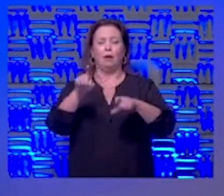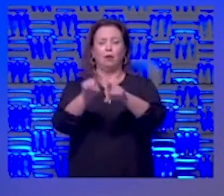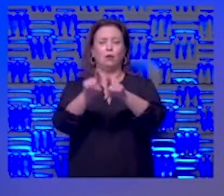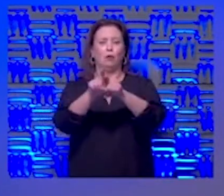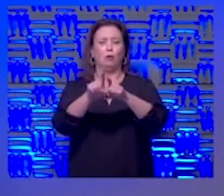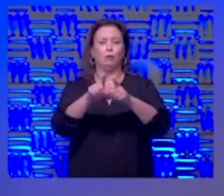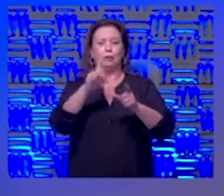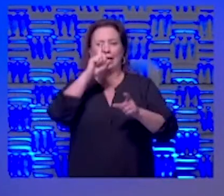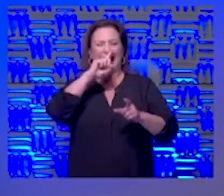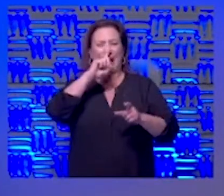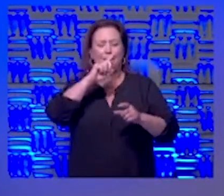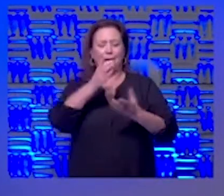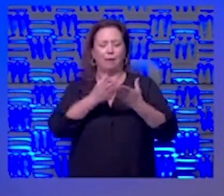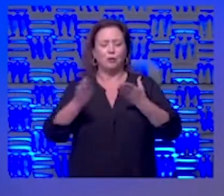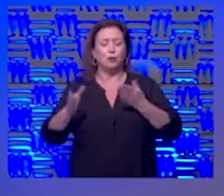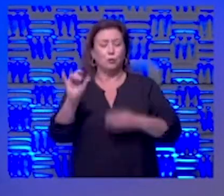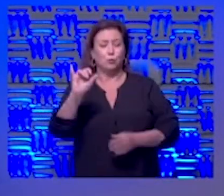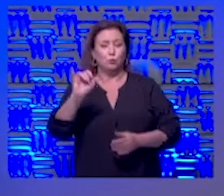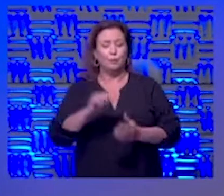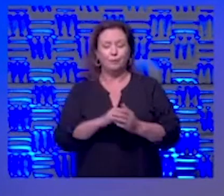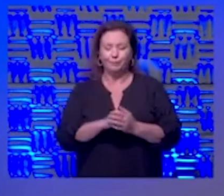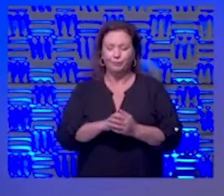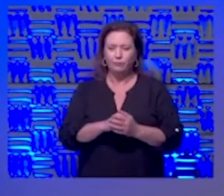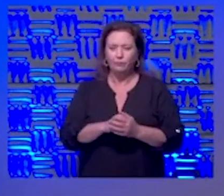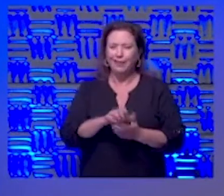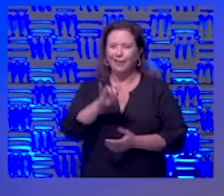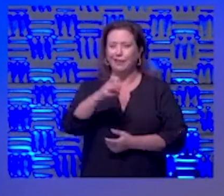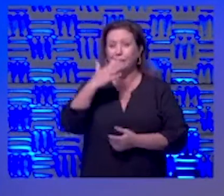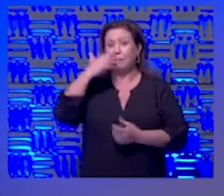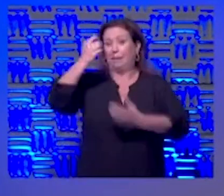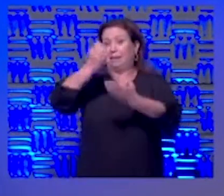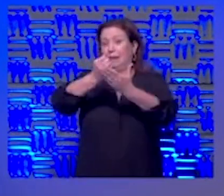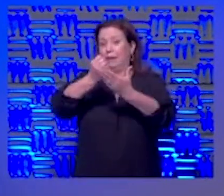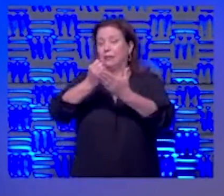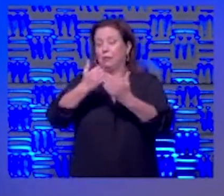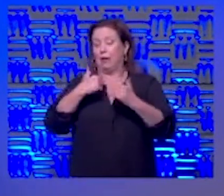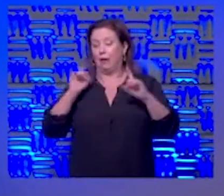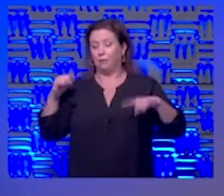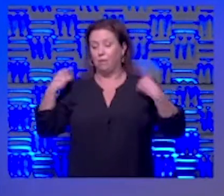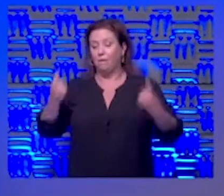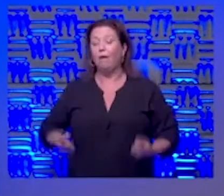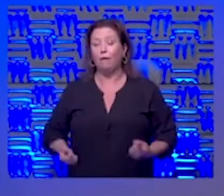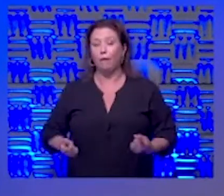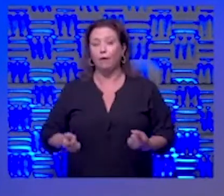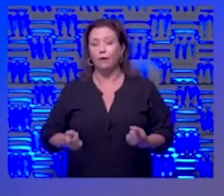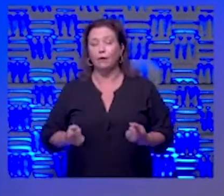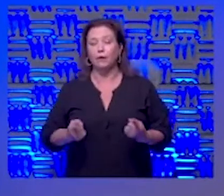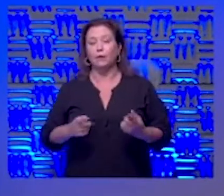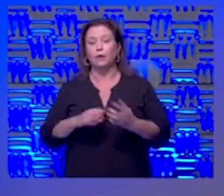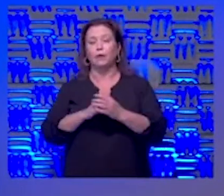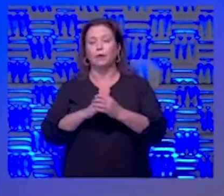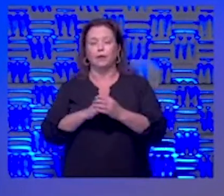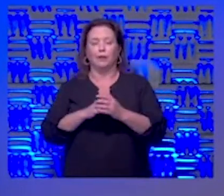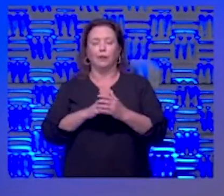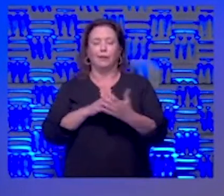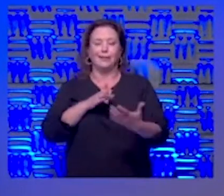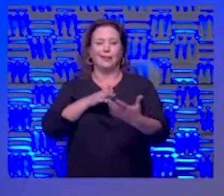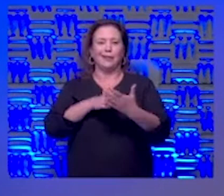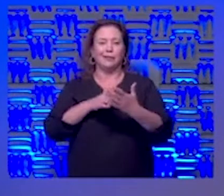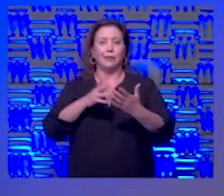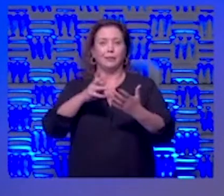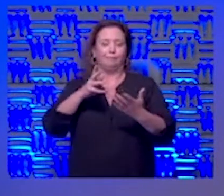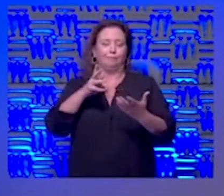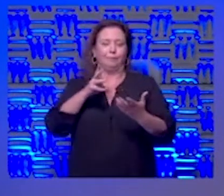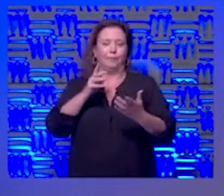objects as well. So that's kind of the best evidence that we have against necessarily the traditional